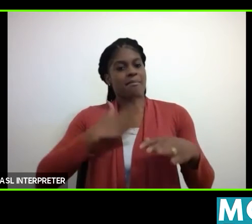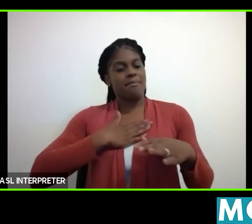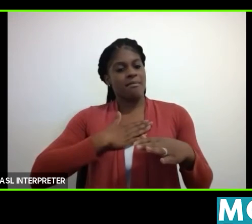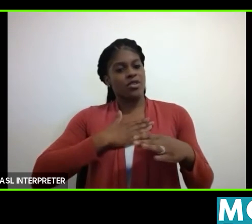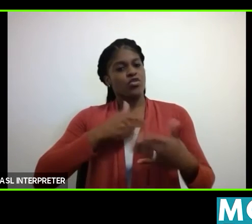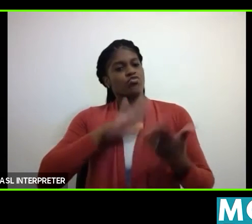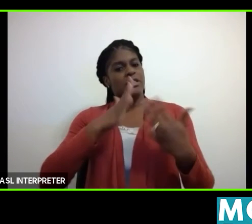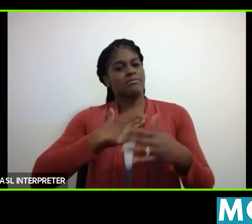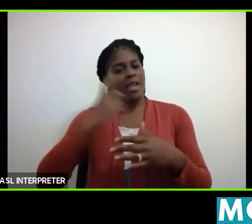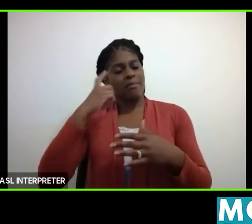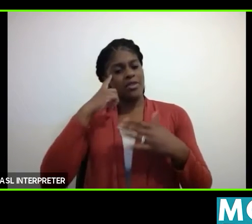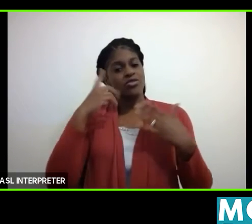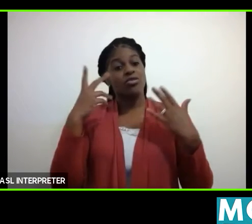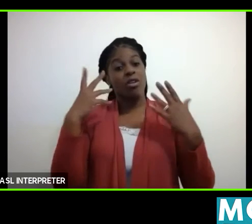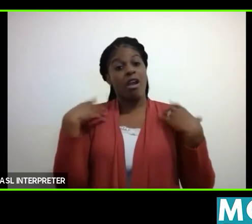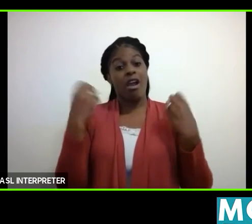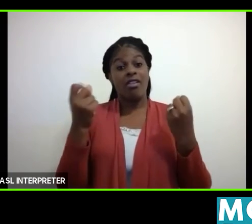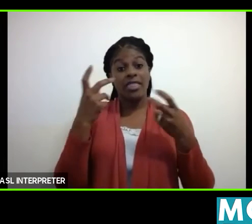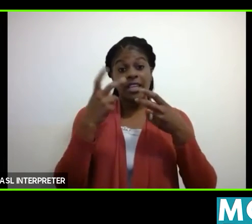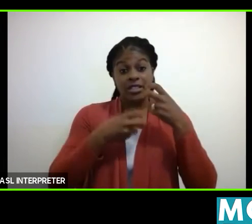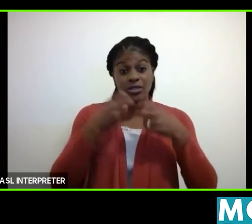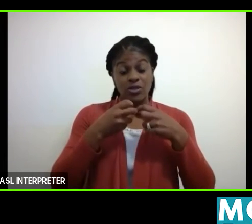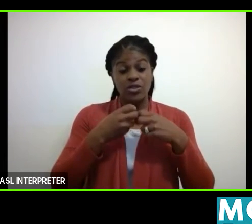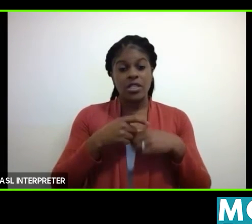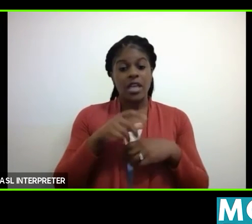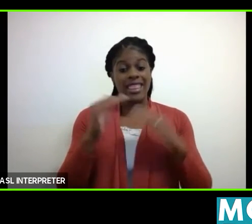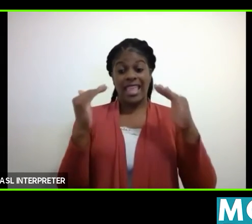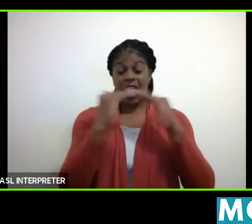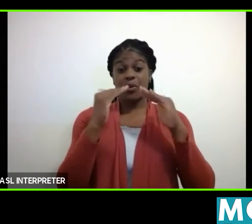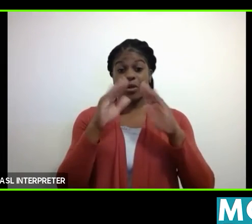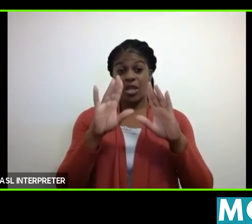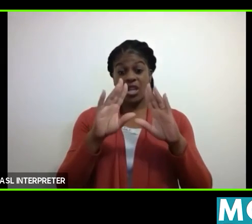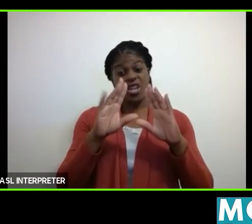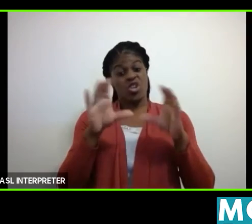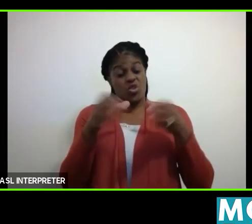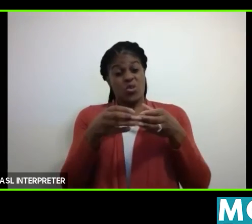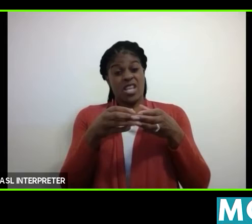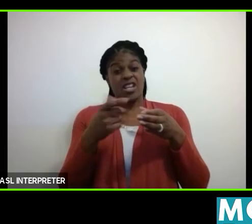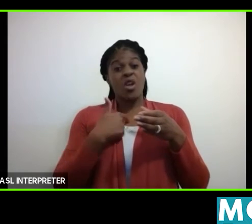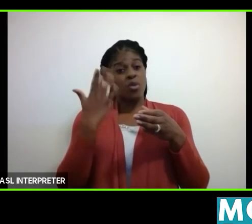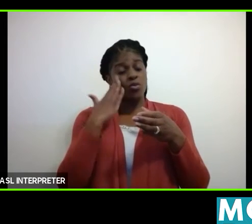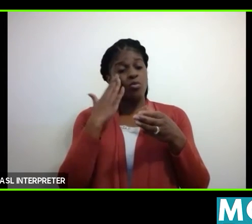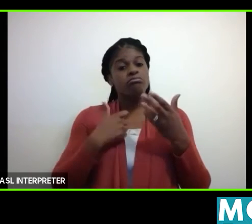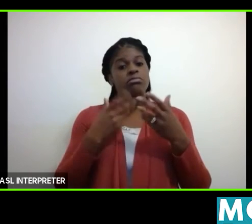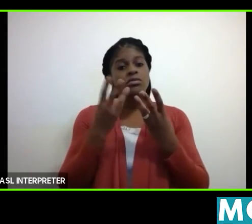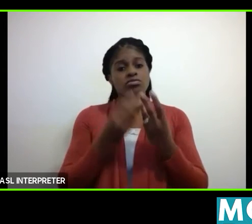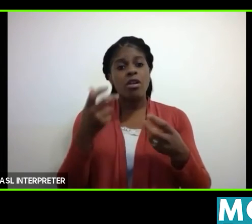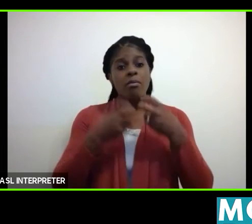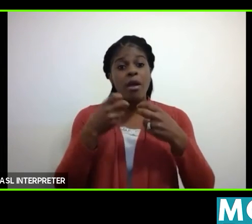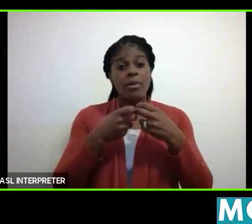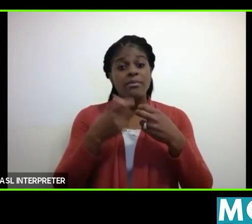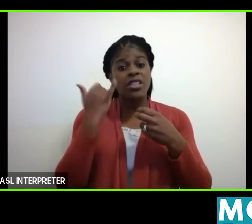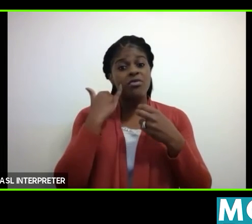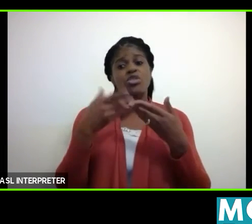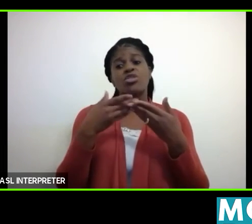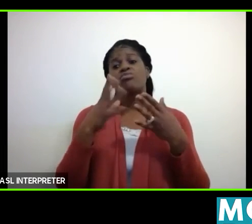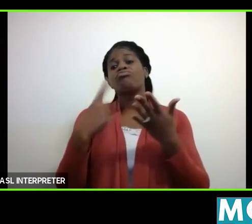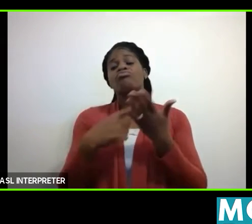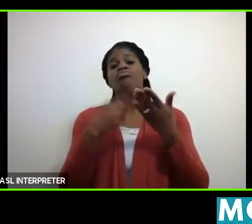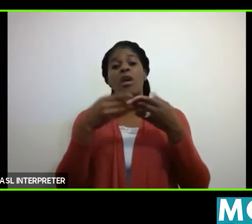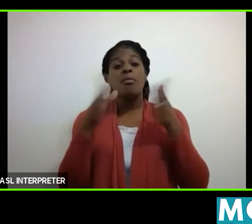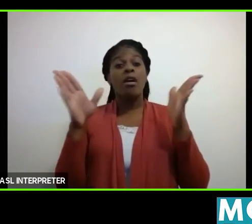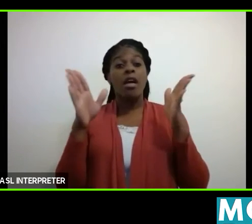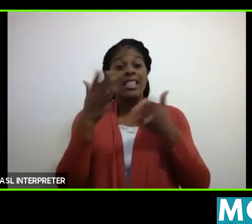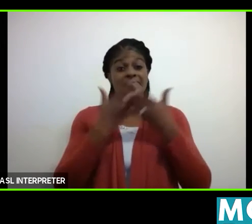issues. In the equity unit, we know that we can't solve problems by talking about everything broadly. And this session is about